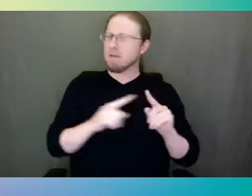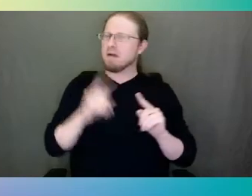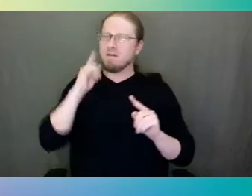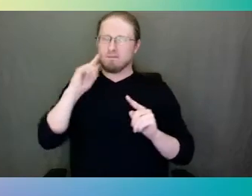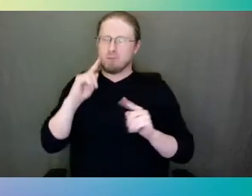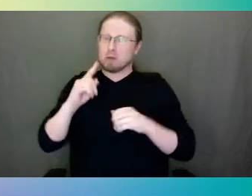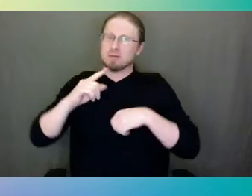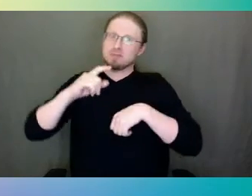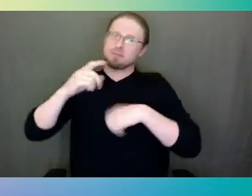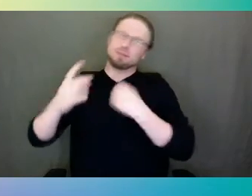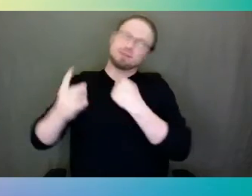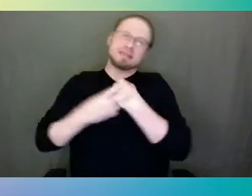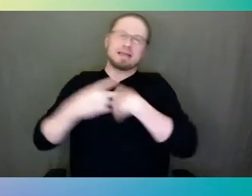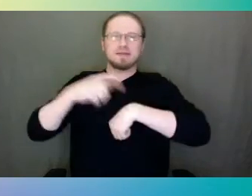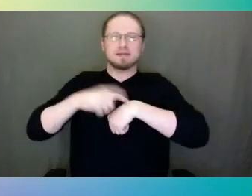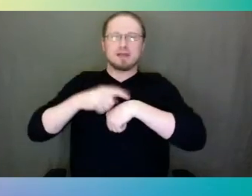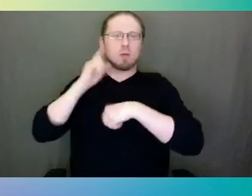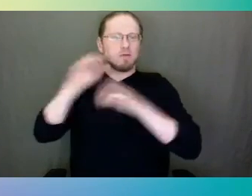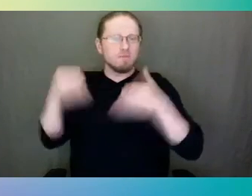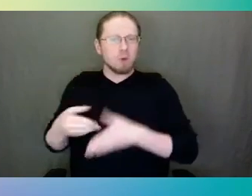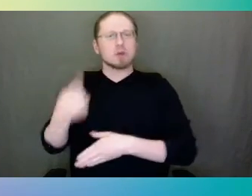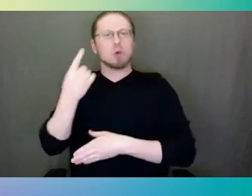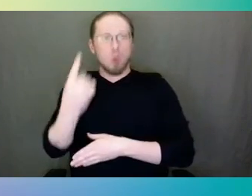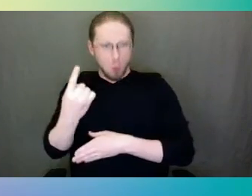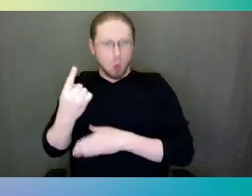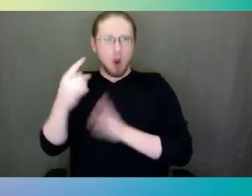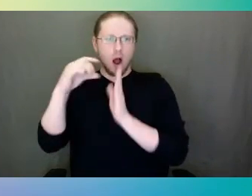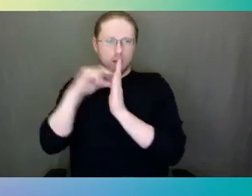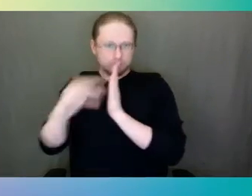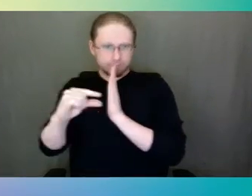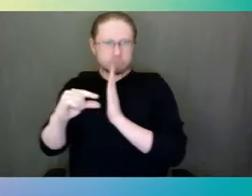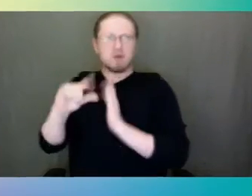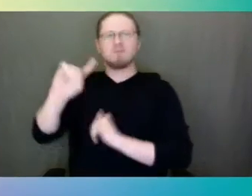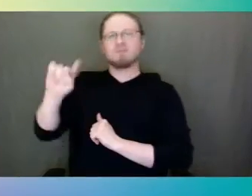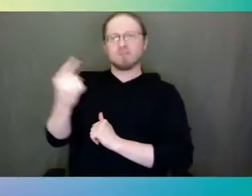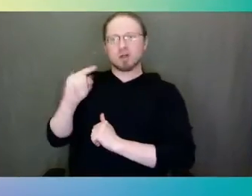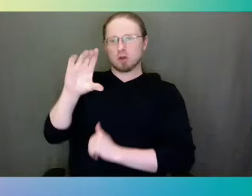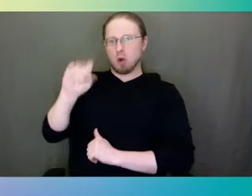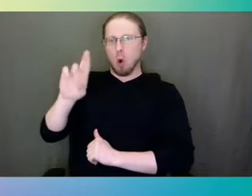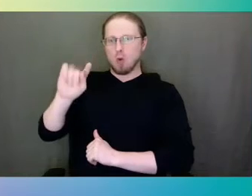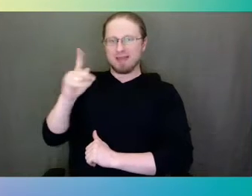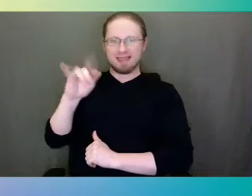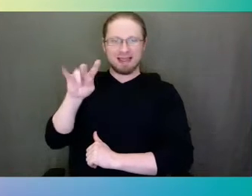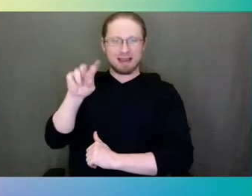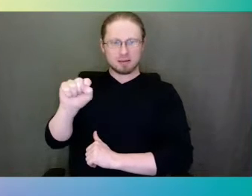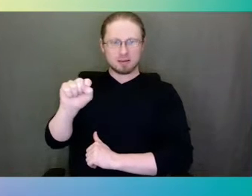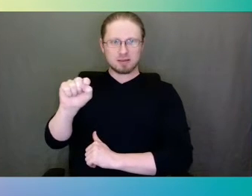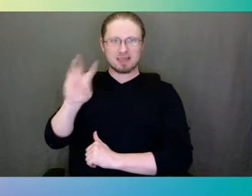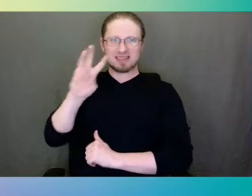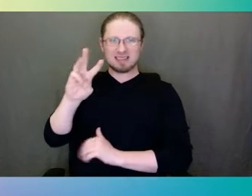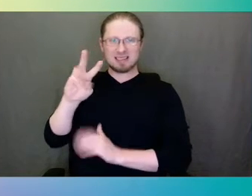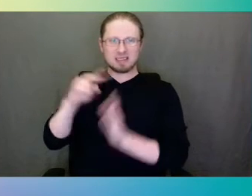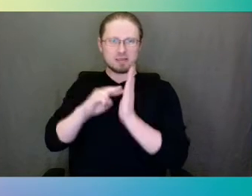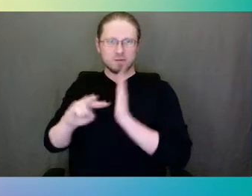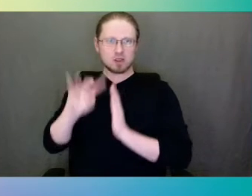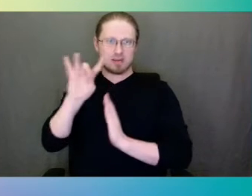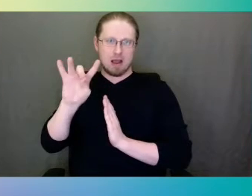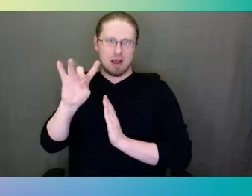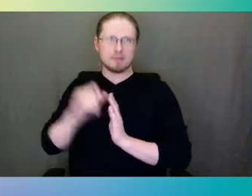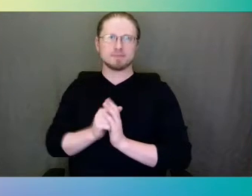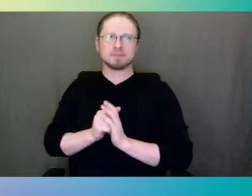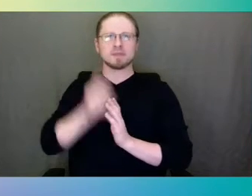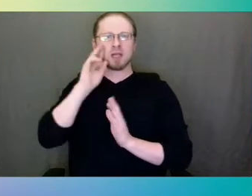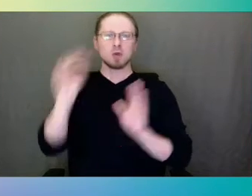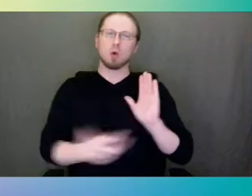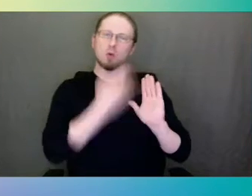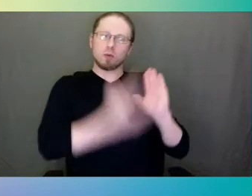1 Corinthians 6:9. And if we look at this particular passage, let's read through here. And what I've done is